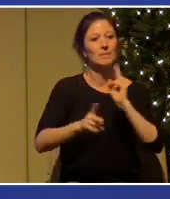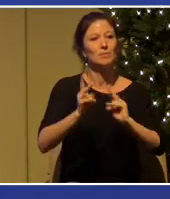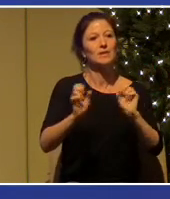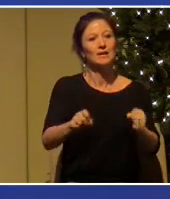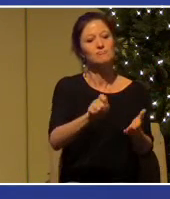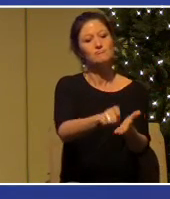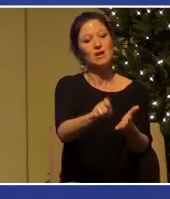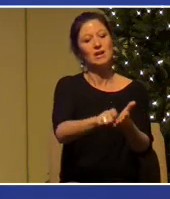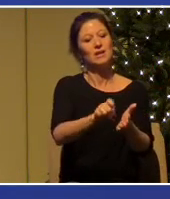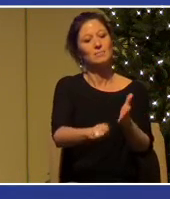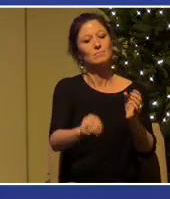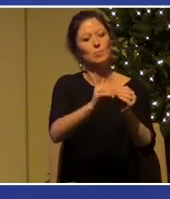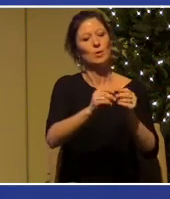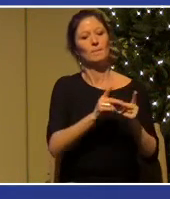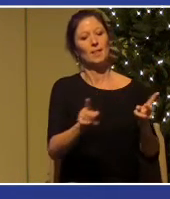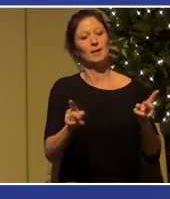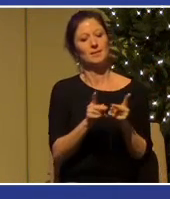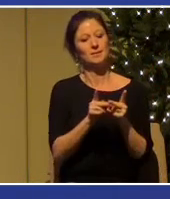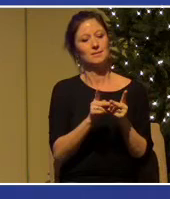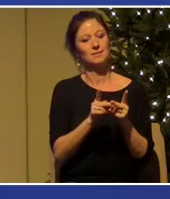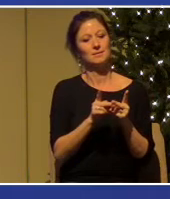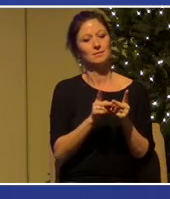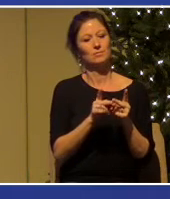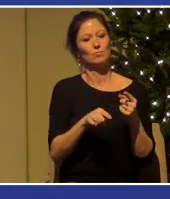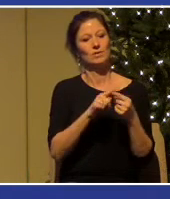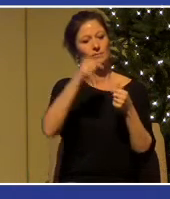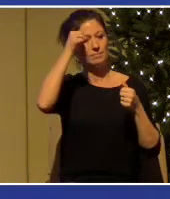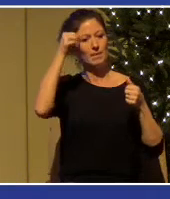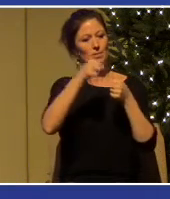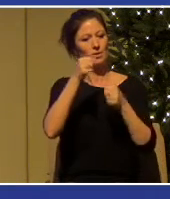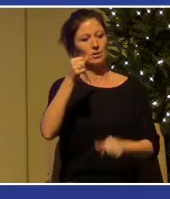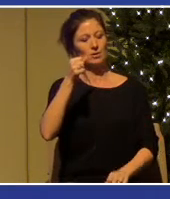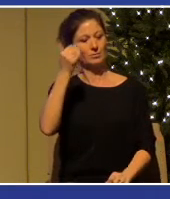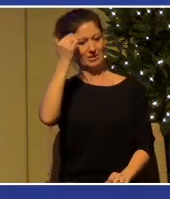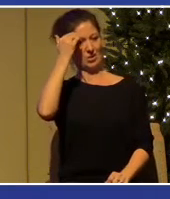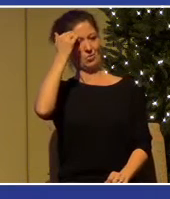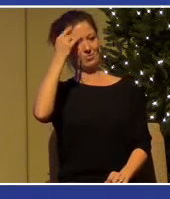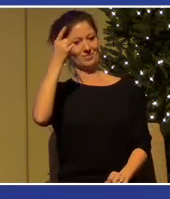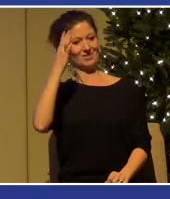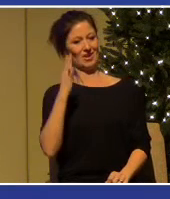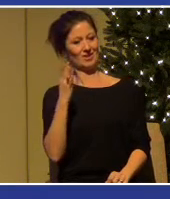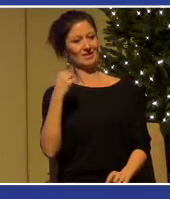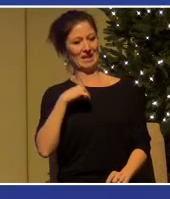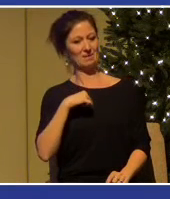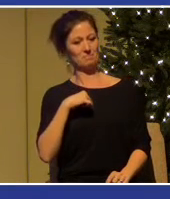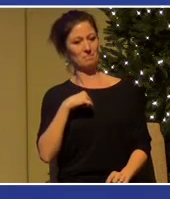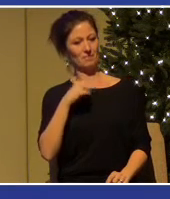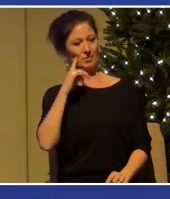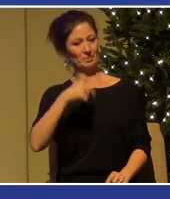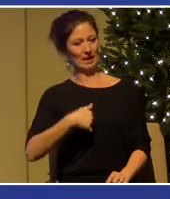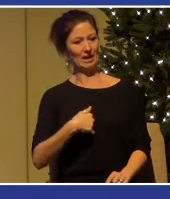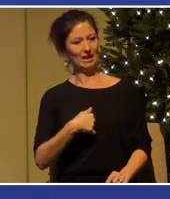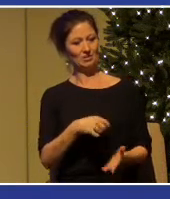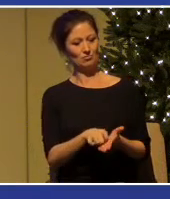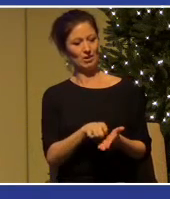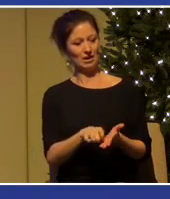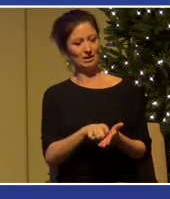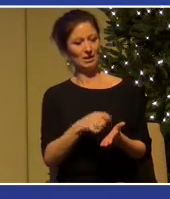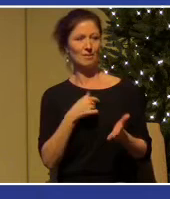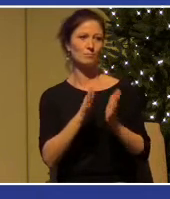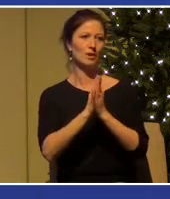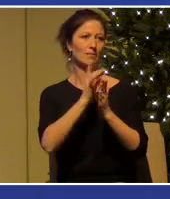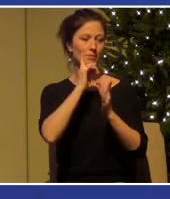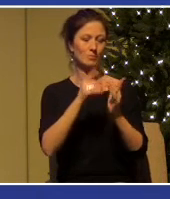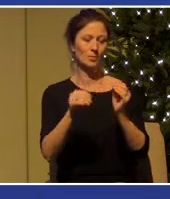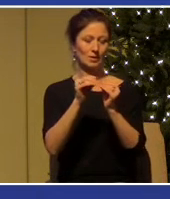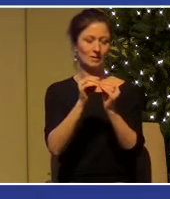more places of remembrance, where we know him as the God who comes. So,